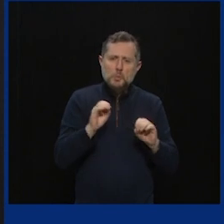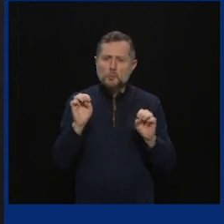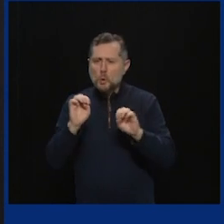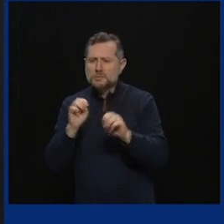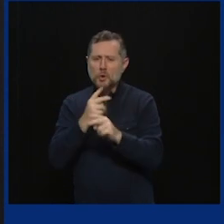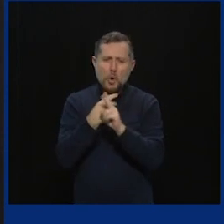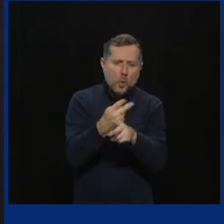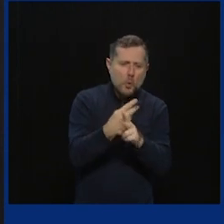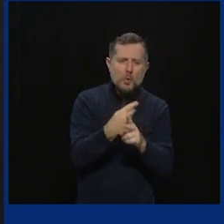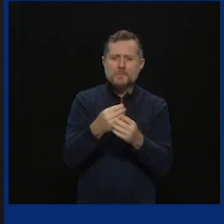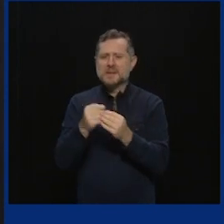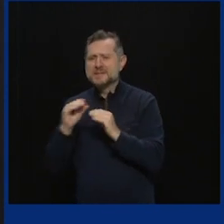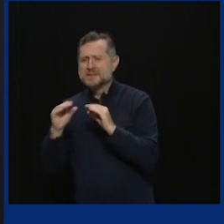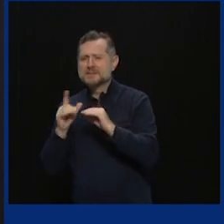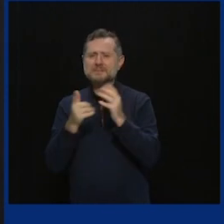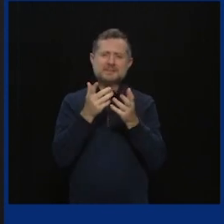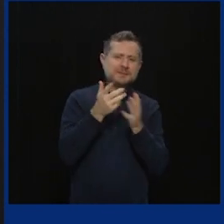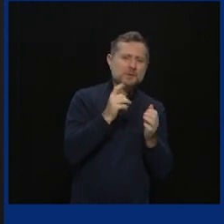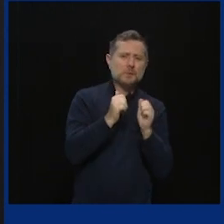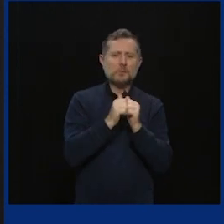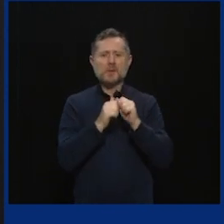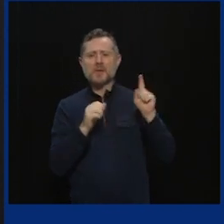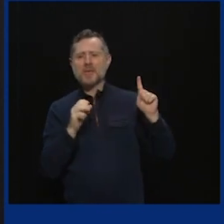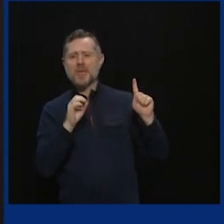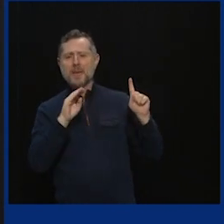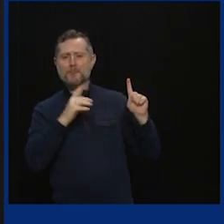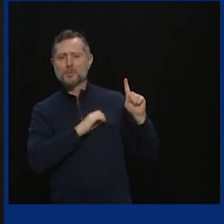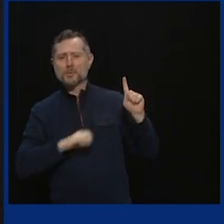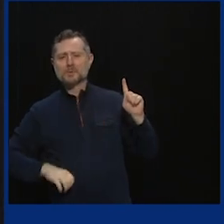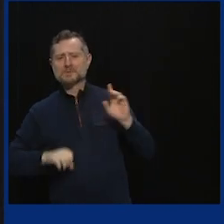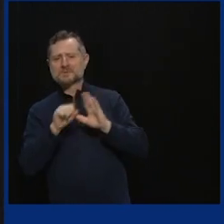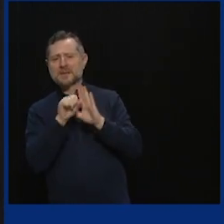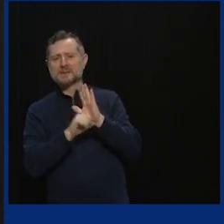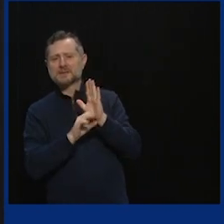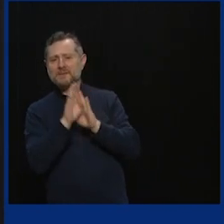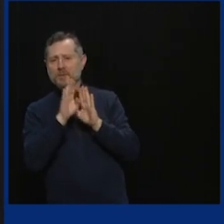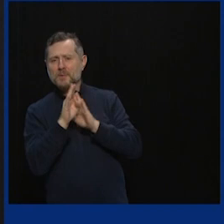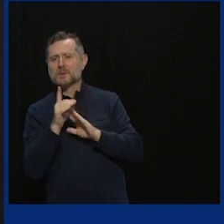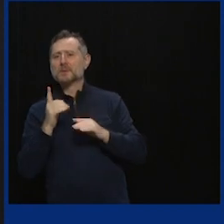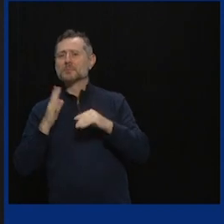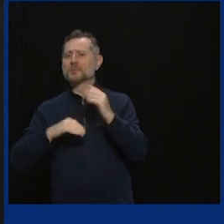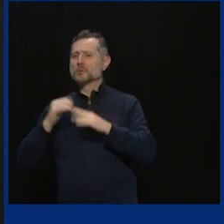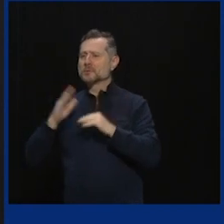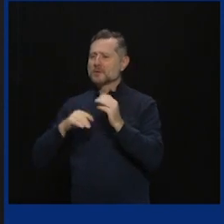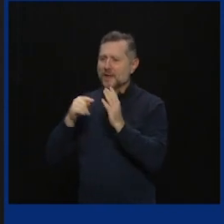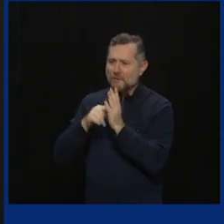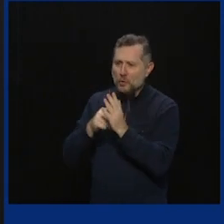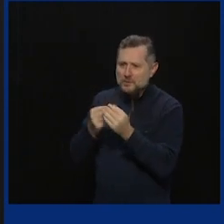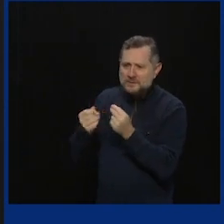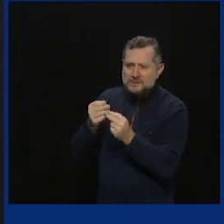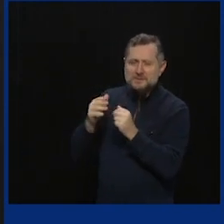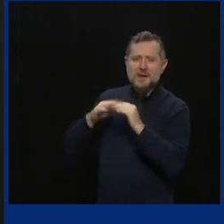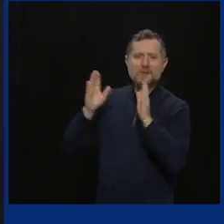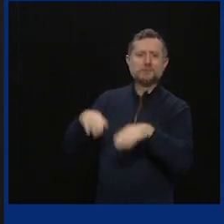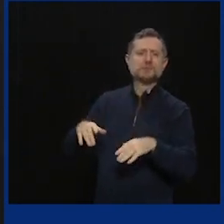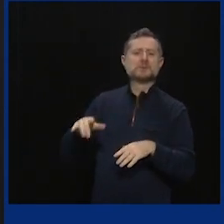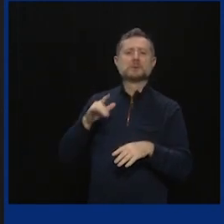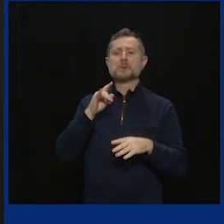State Development through our CDFIs, build more affordable housing, provide all the social services. We're looking forward to what's to come.